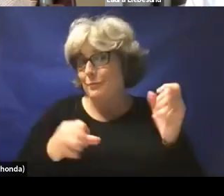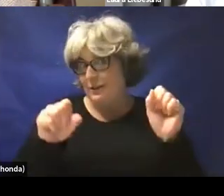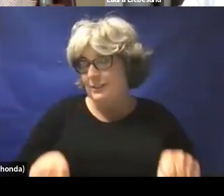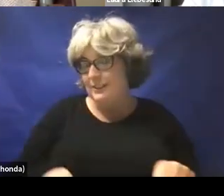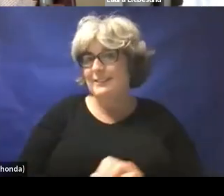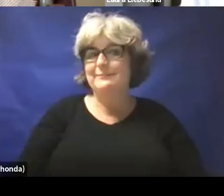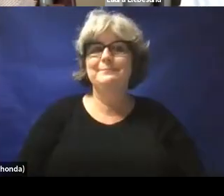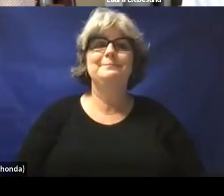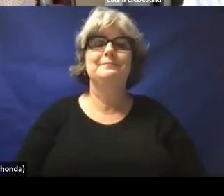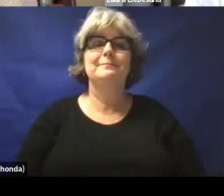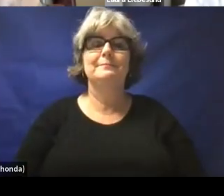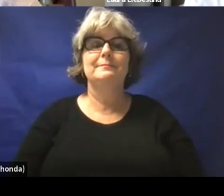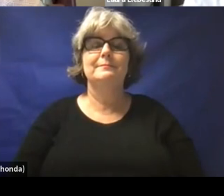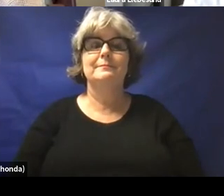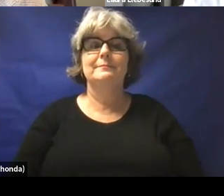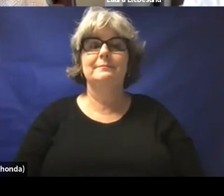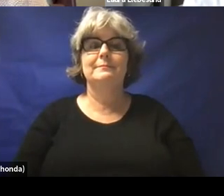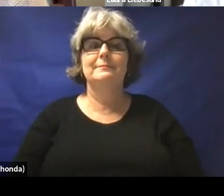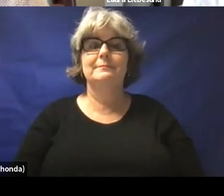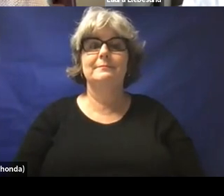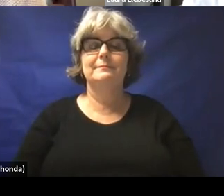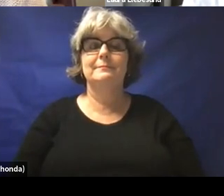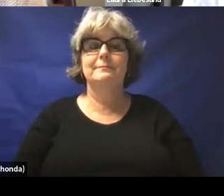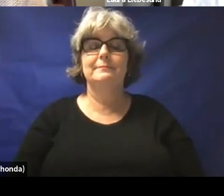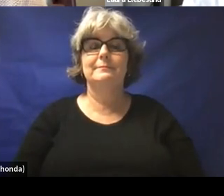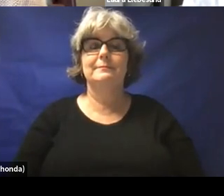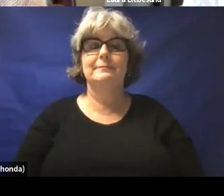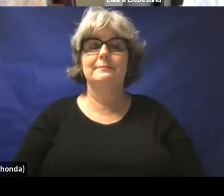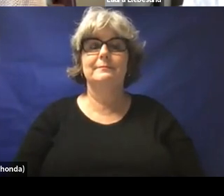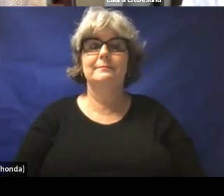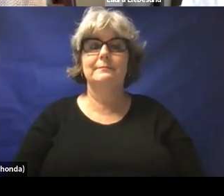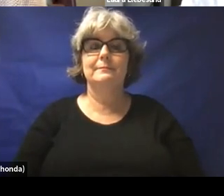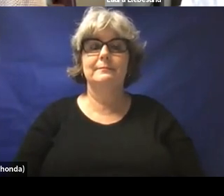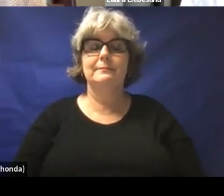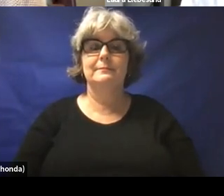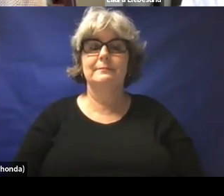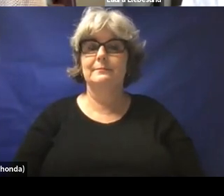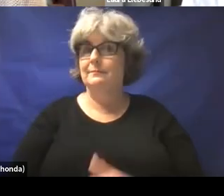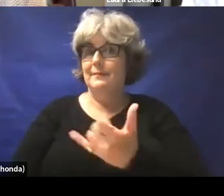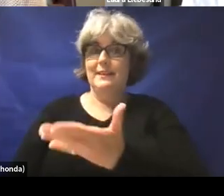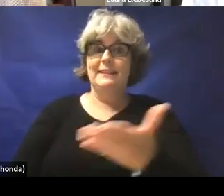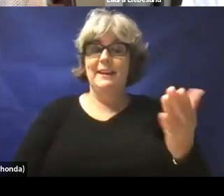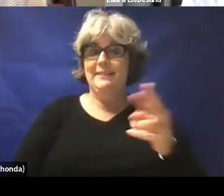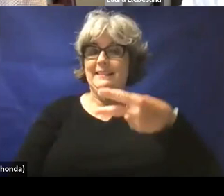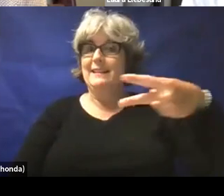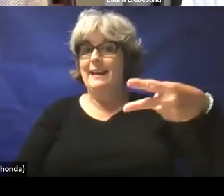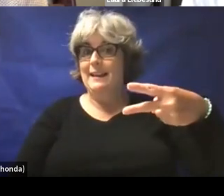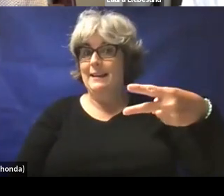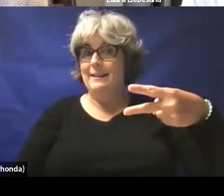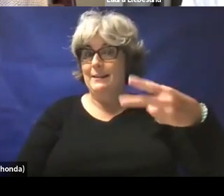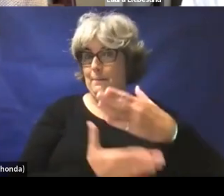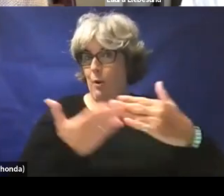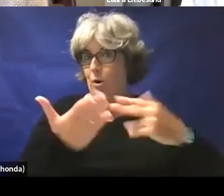time. But I also wanted to, you know, just go back to the idea that you all are now in the second phase of the